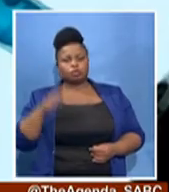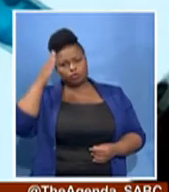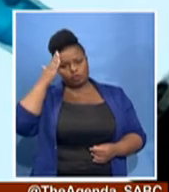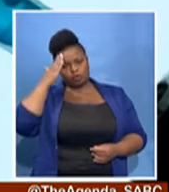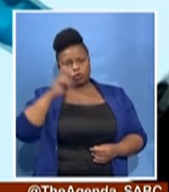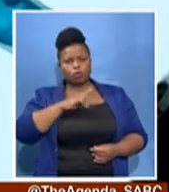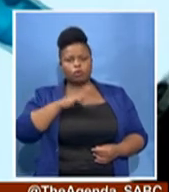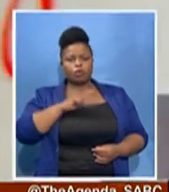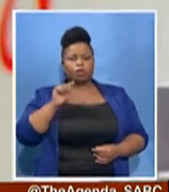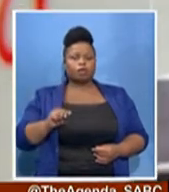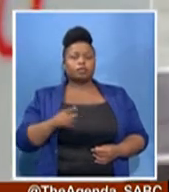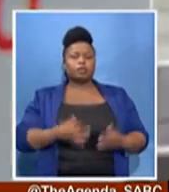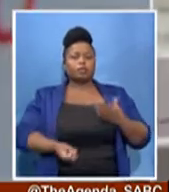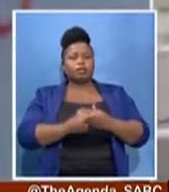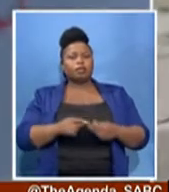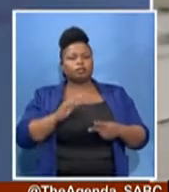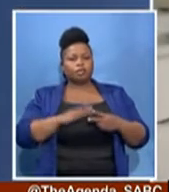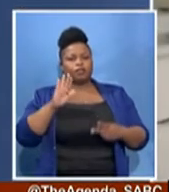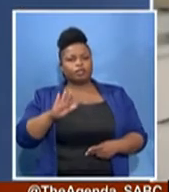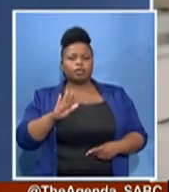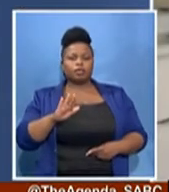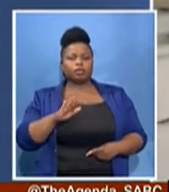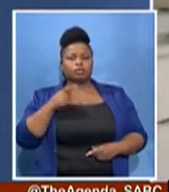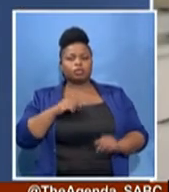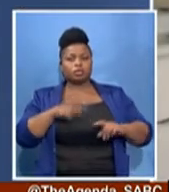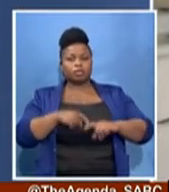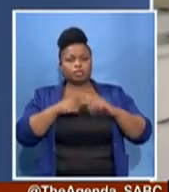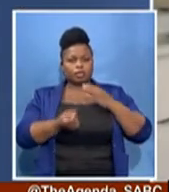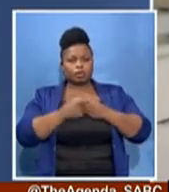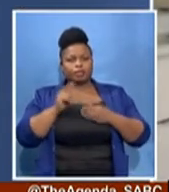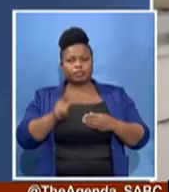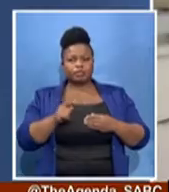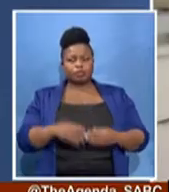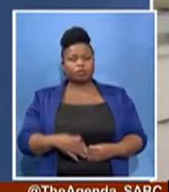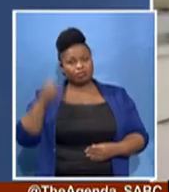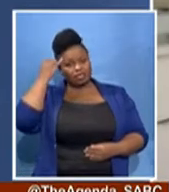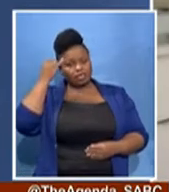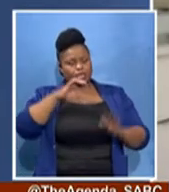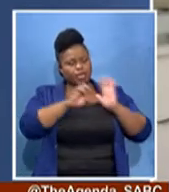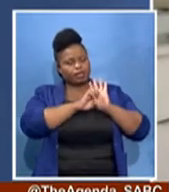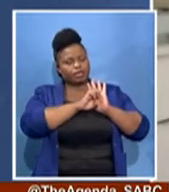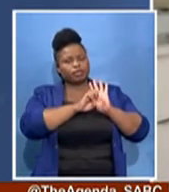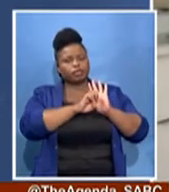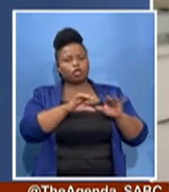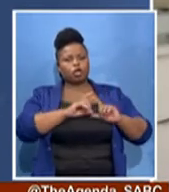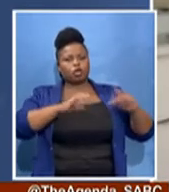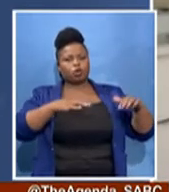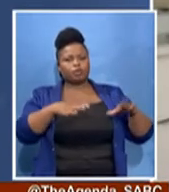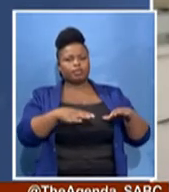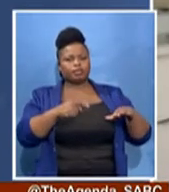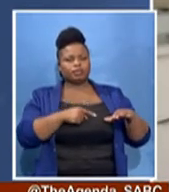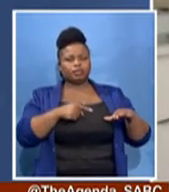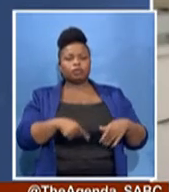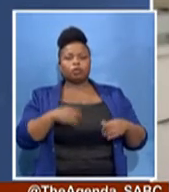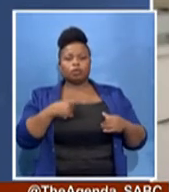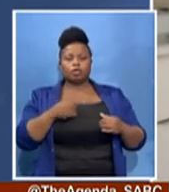pause that was initiated by ethics committees as well as the regulatory authority.